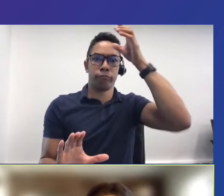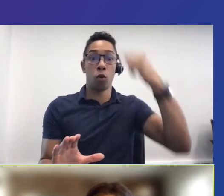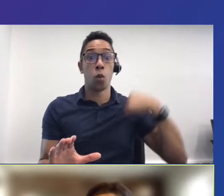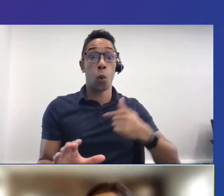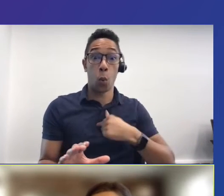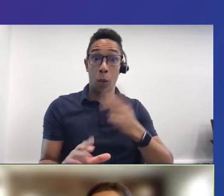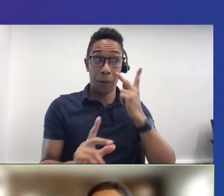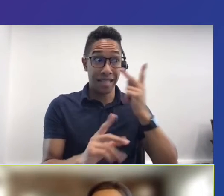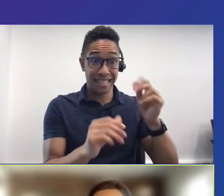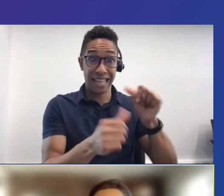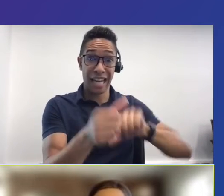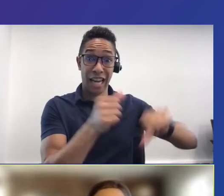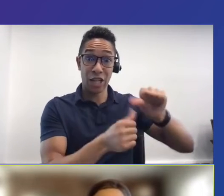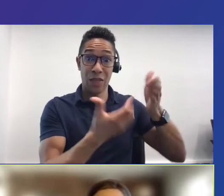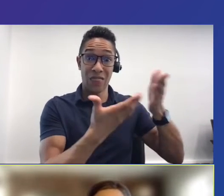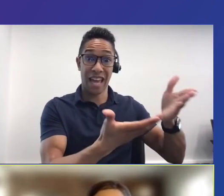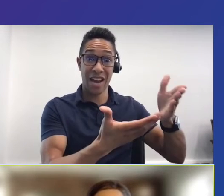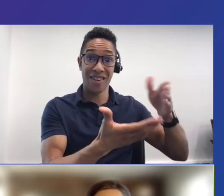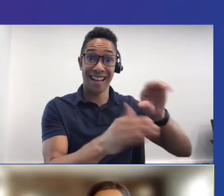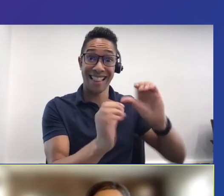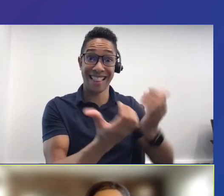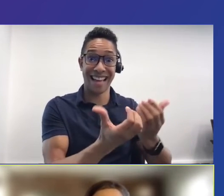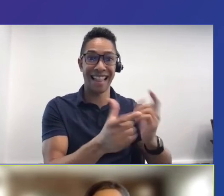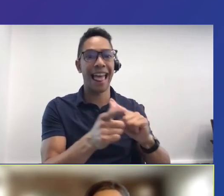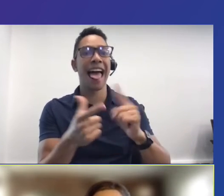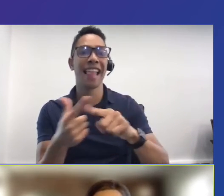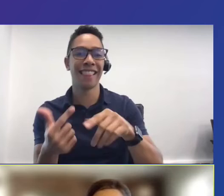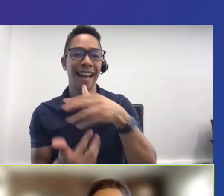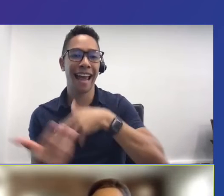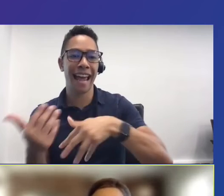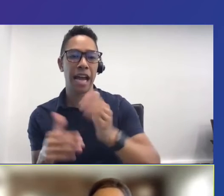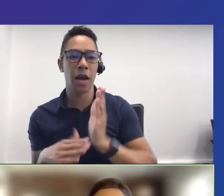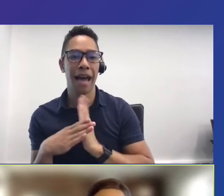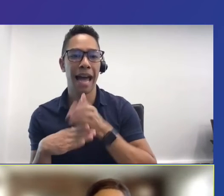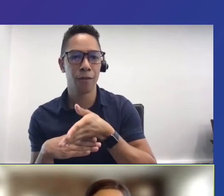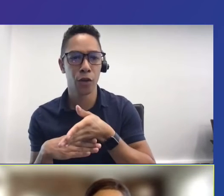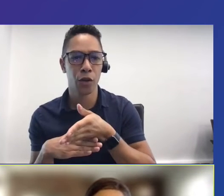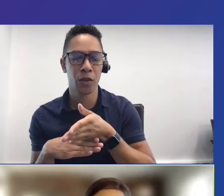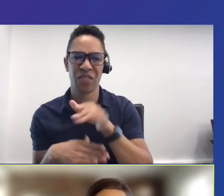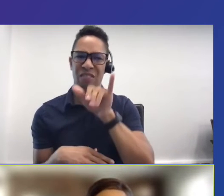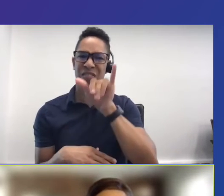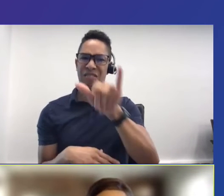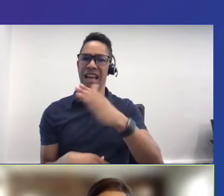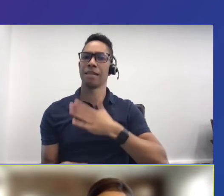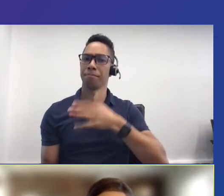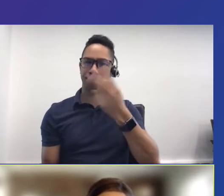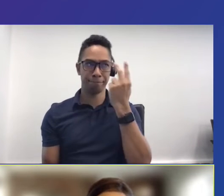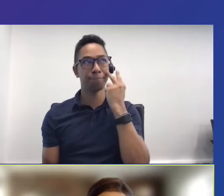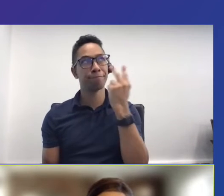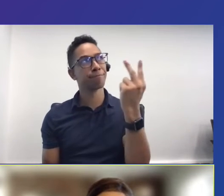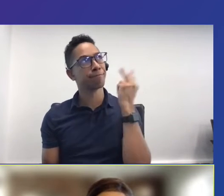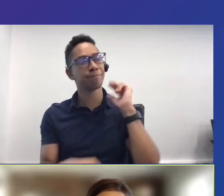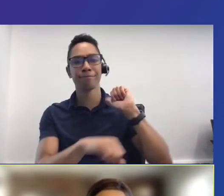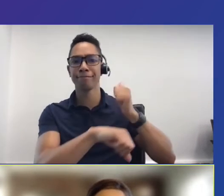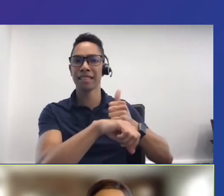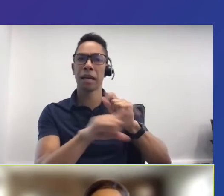out afterwards. So that's how I remember the way it was sort of set up. And of course, now that's very